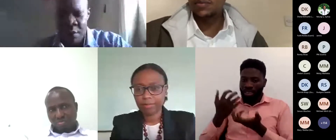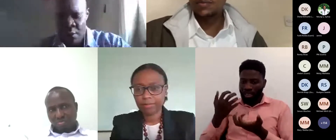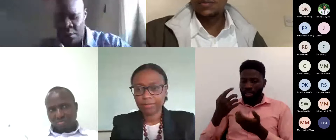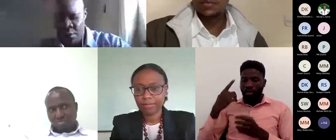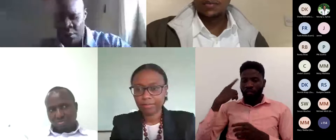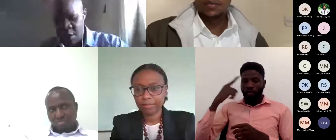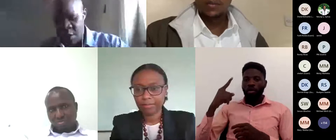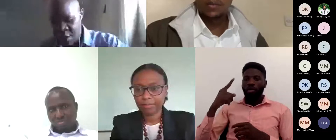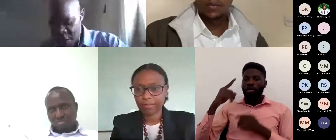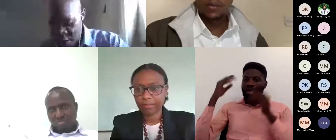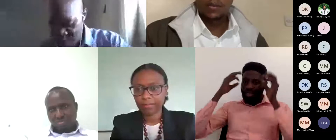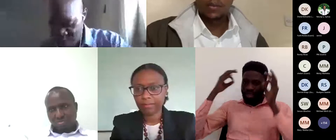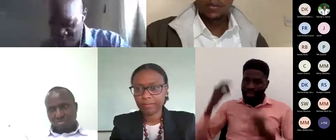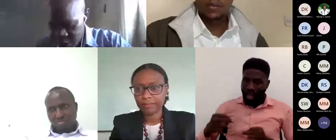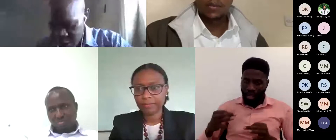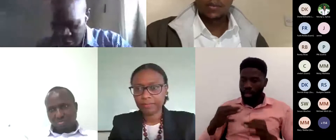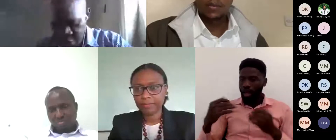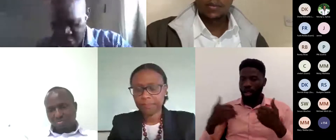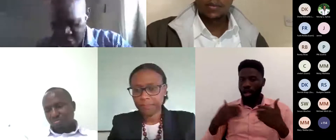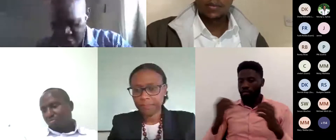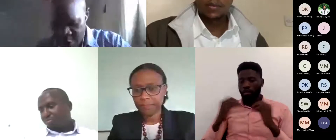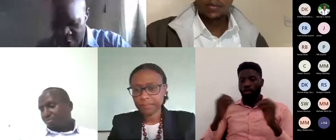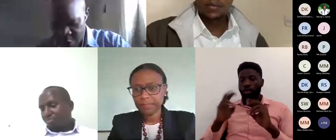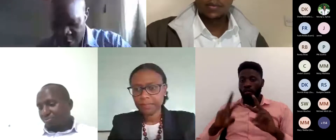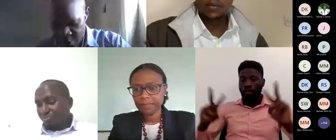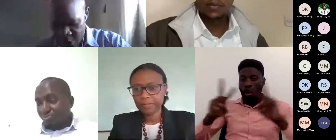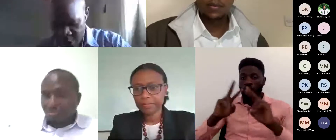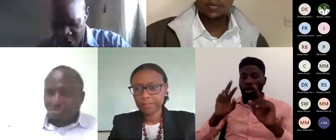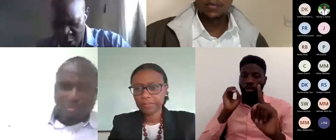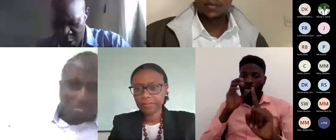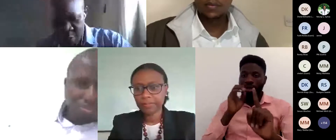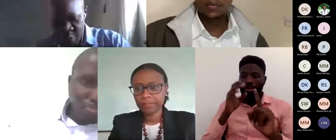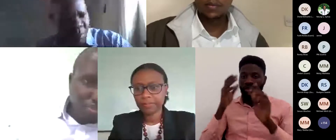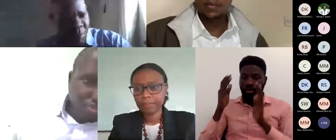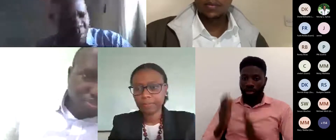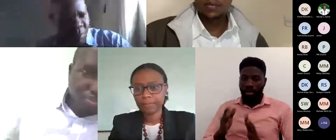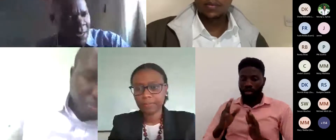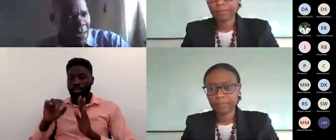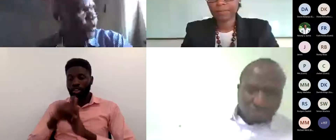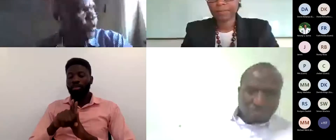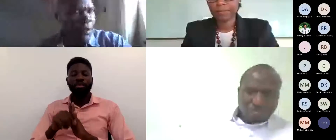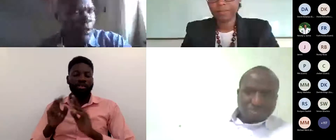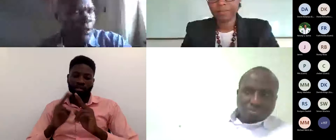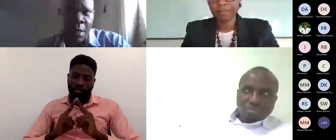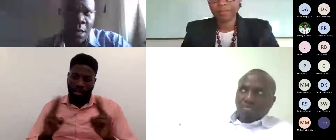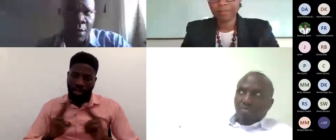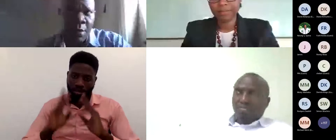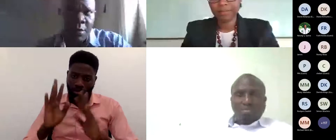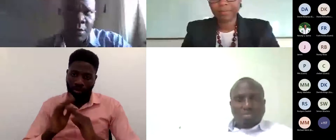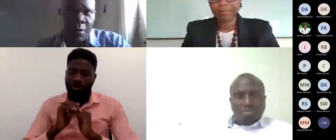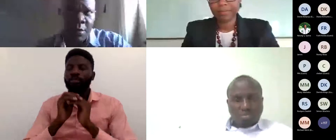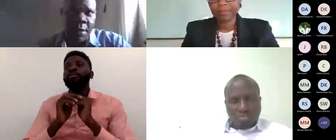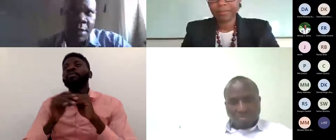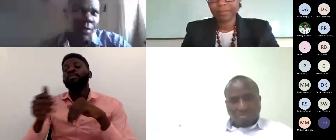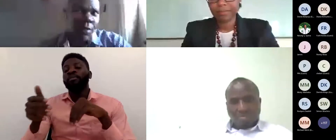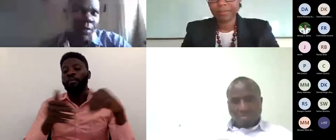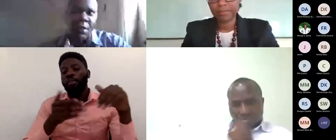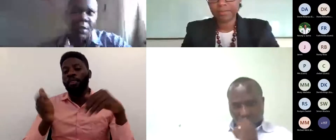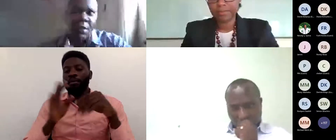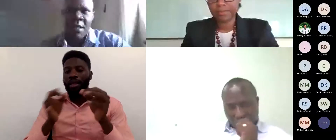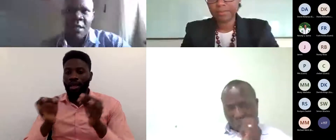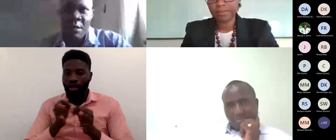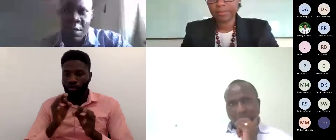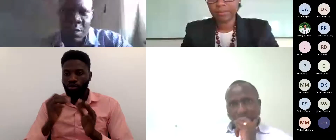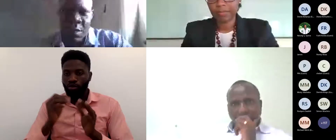informed decision. So the value of mentorship is very, very important. So just back to accounting and